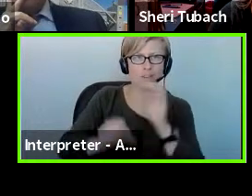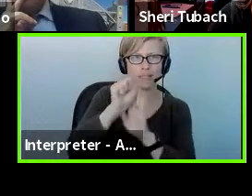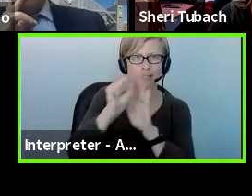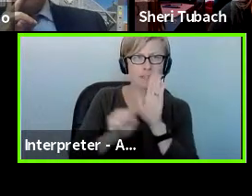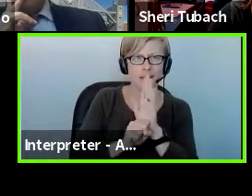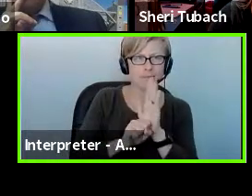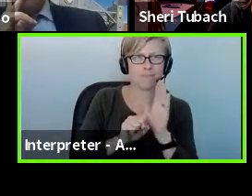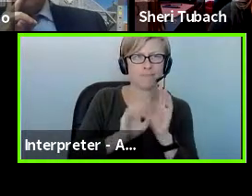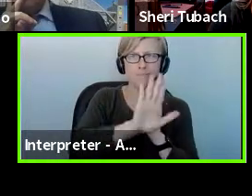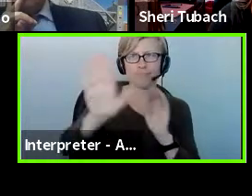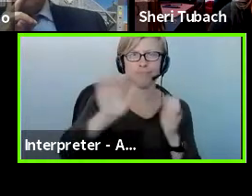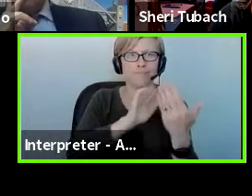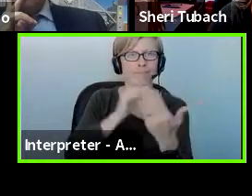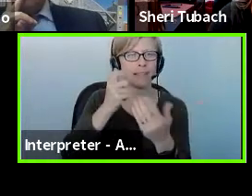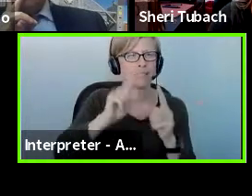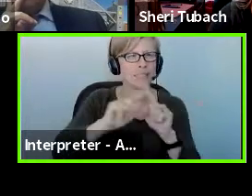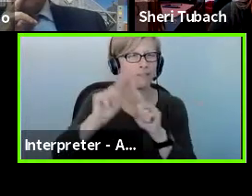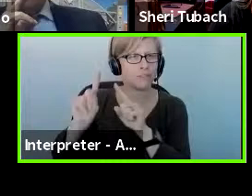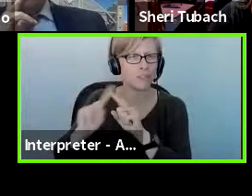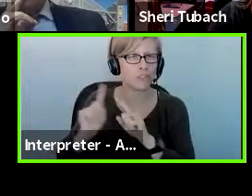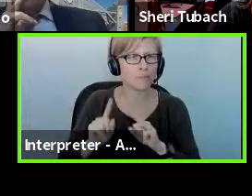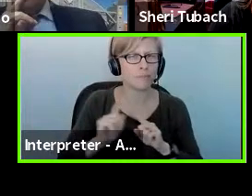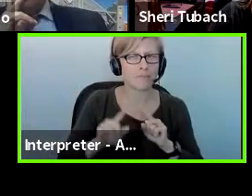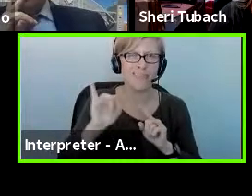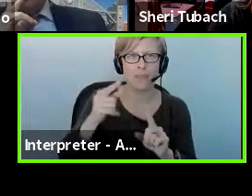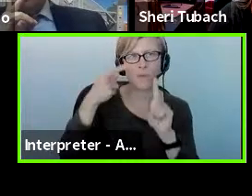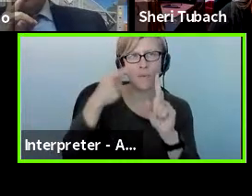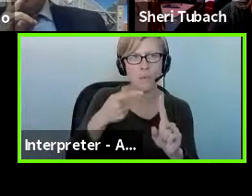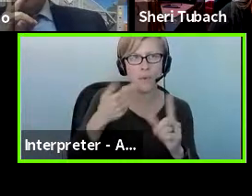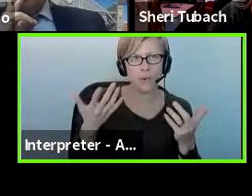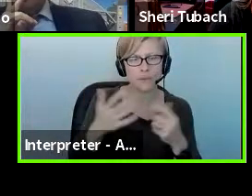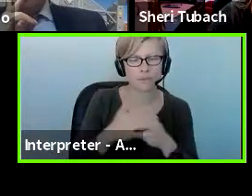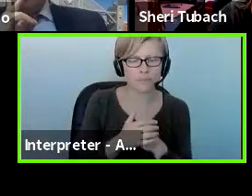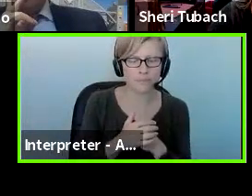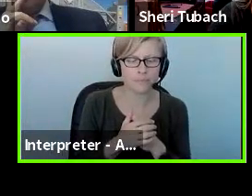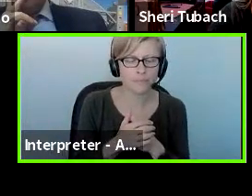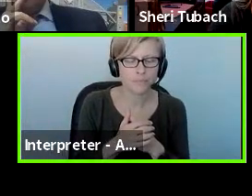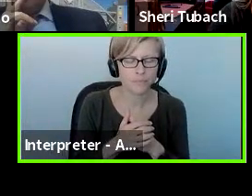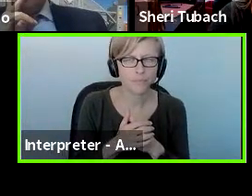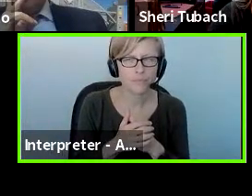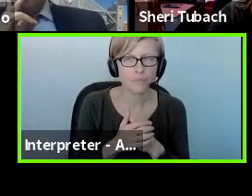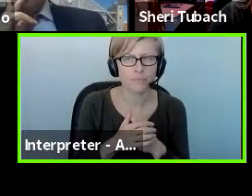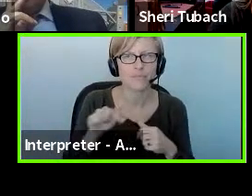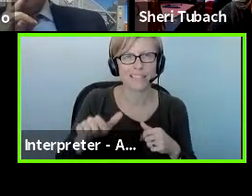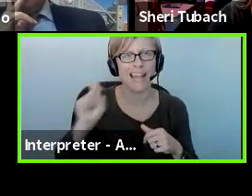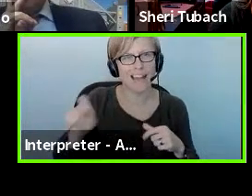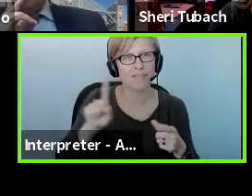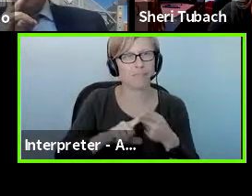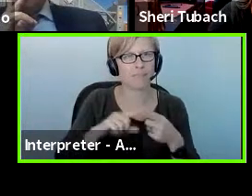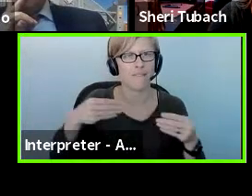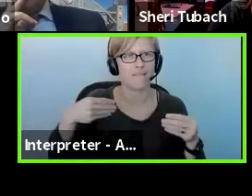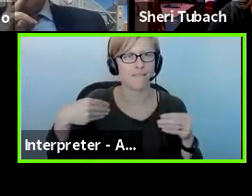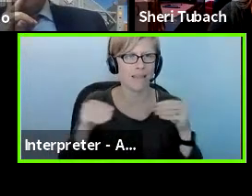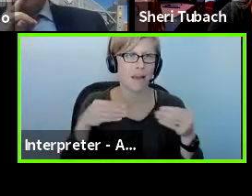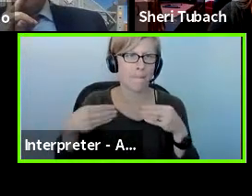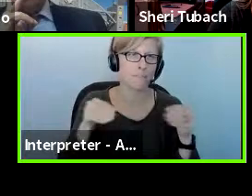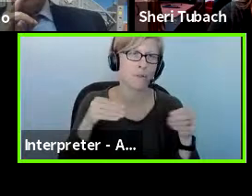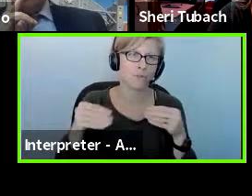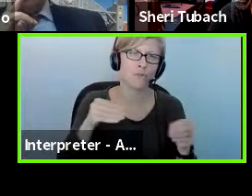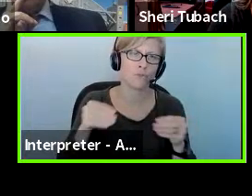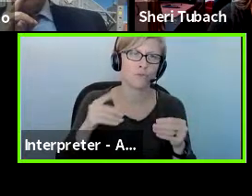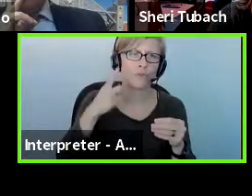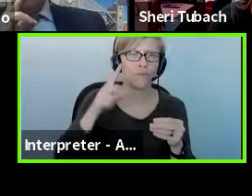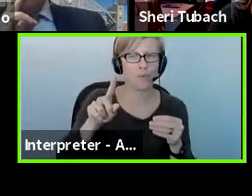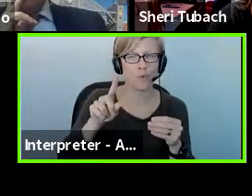doing this a little bit differently, and that's sort of the point. Was this has to be flexible to meet the needs of a given